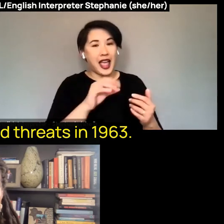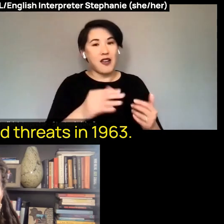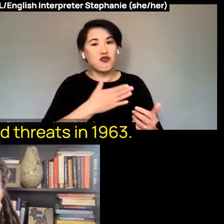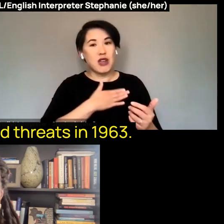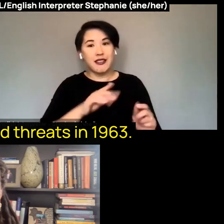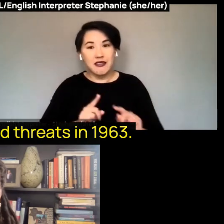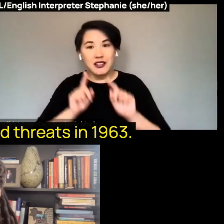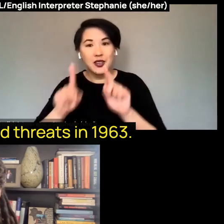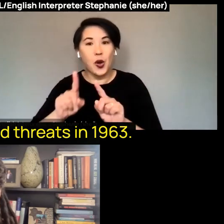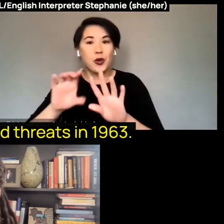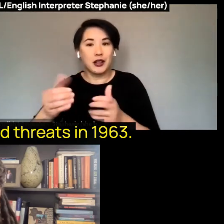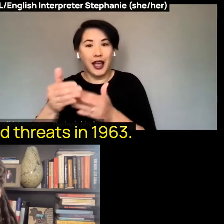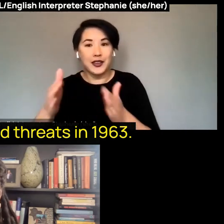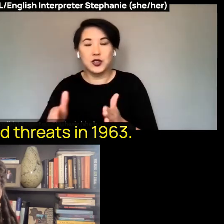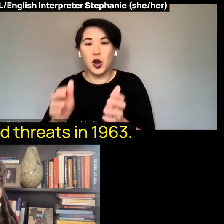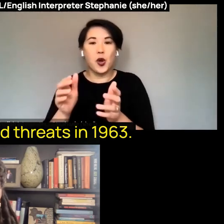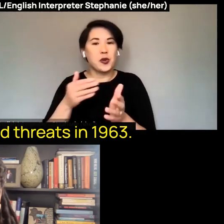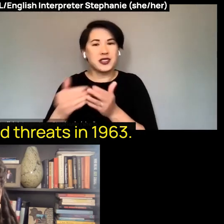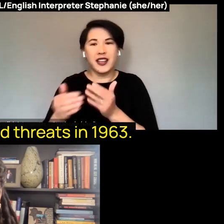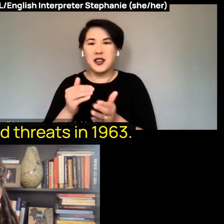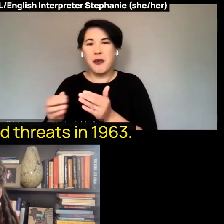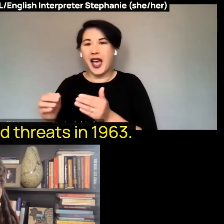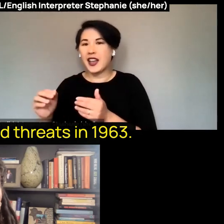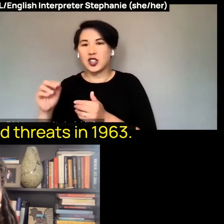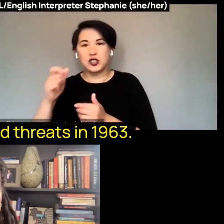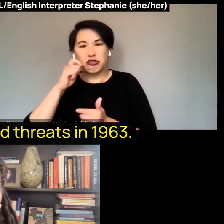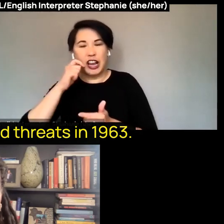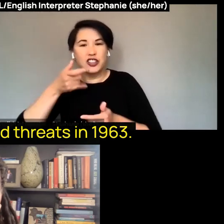despite racial slurs and threats in